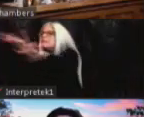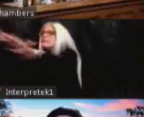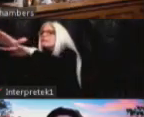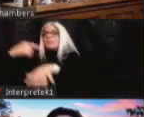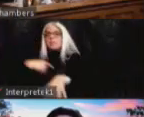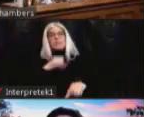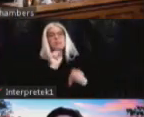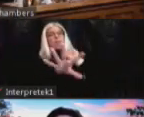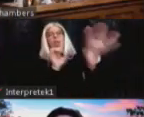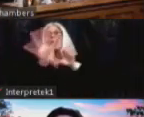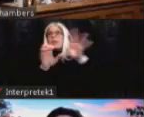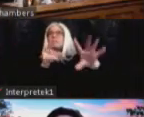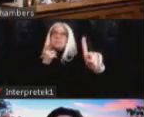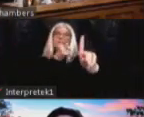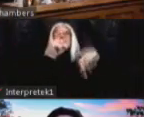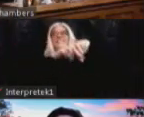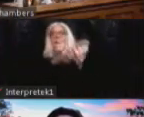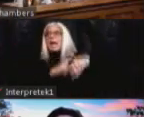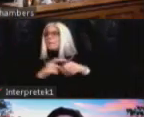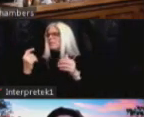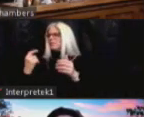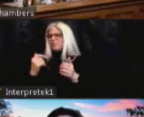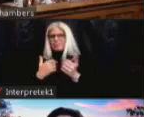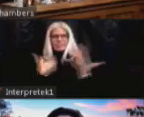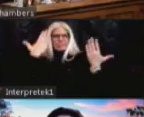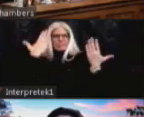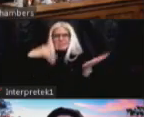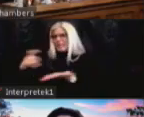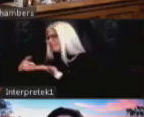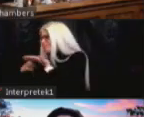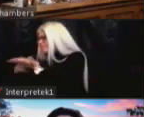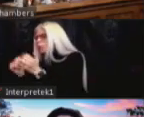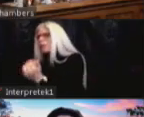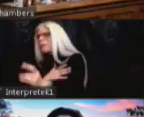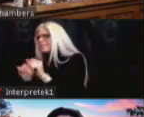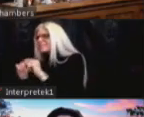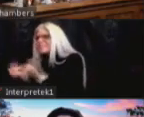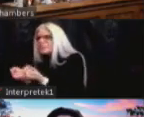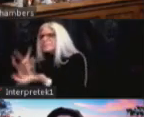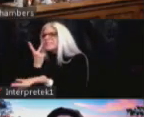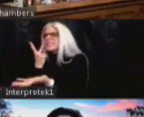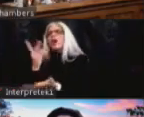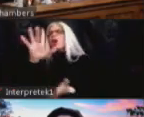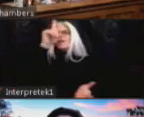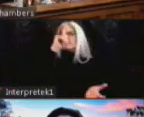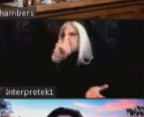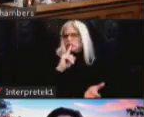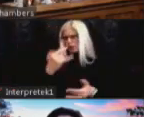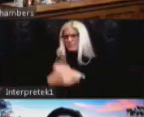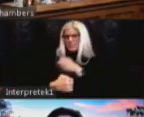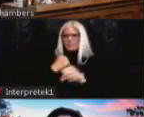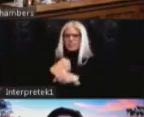team to see how we want to structure it. But I know for sure this year is when we want to have that